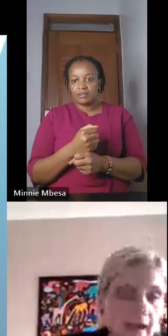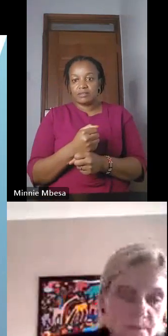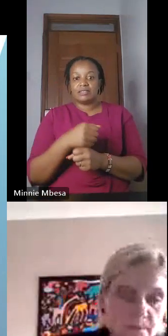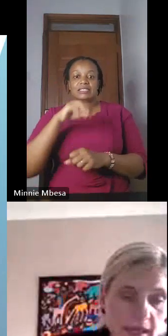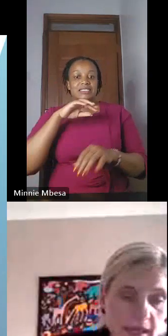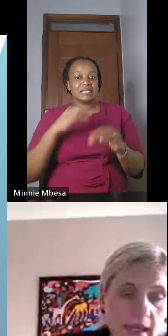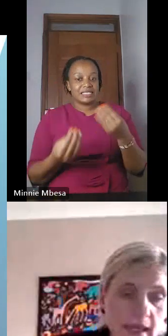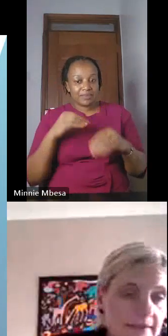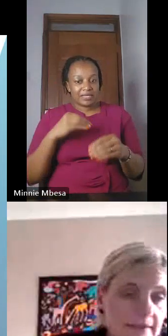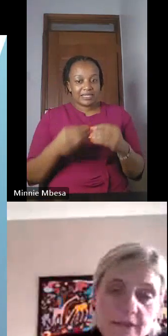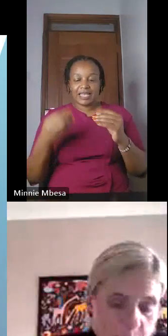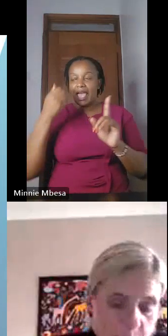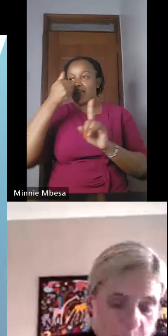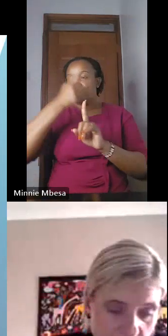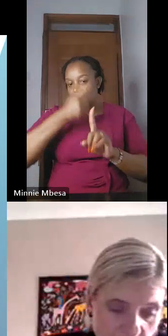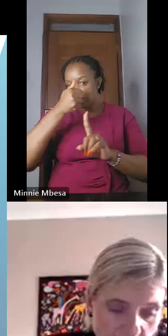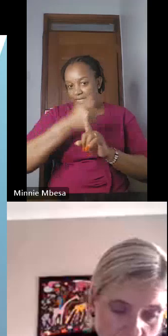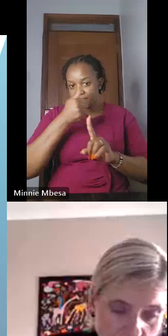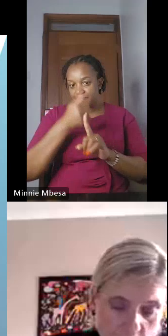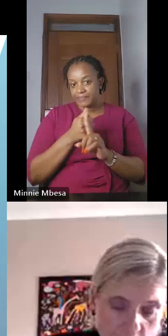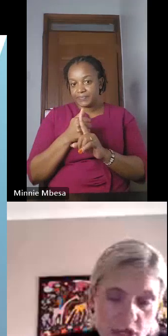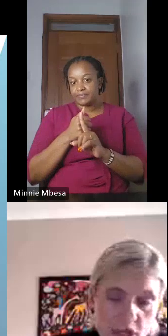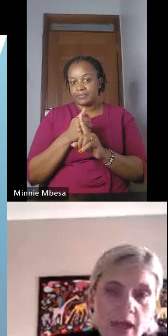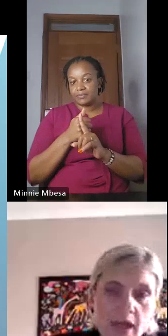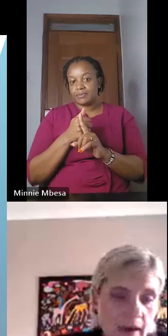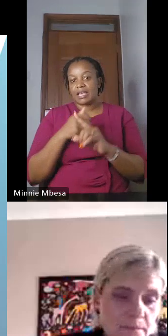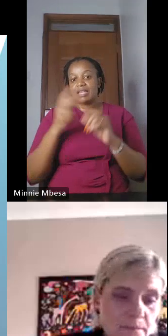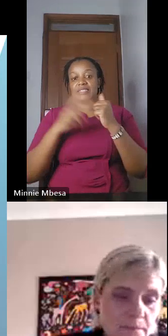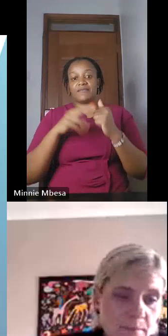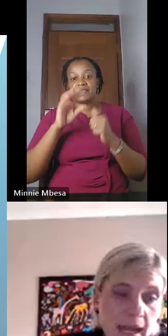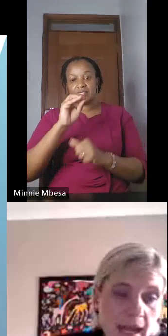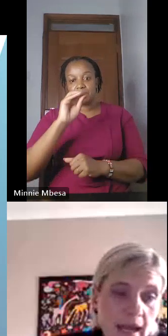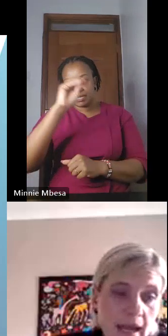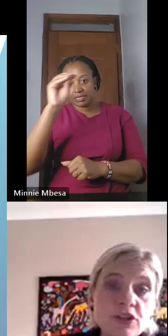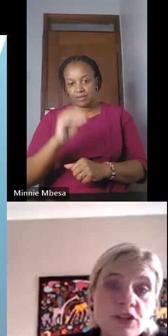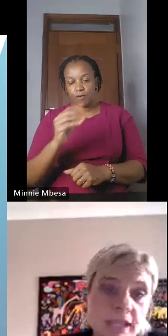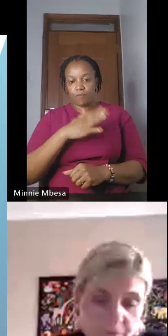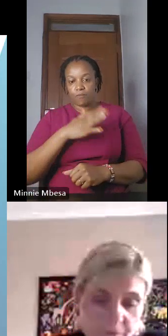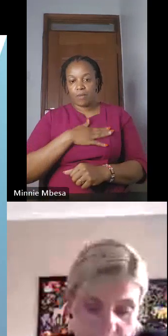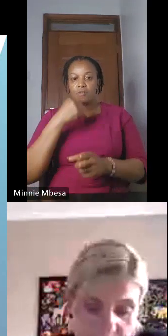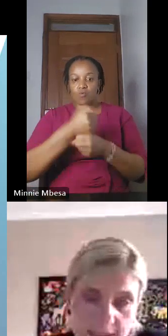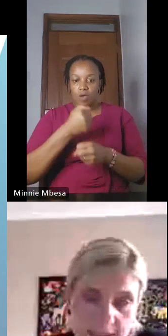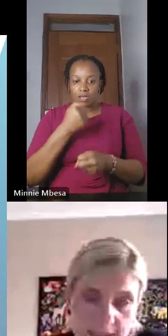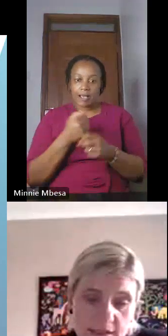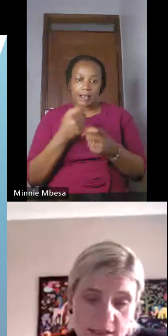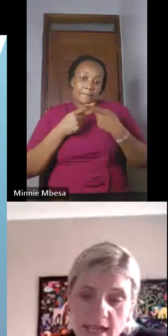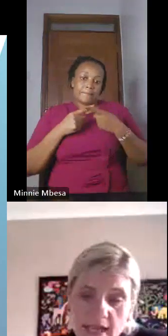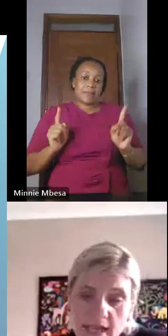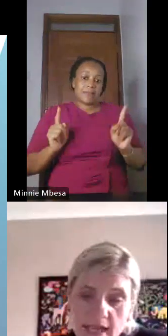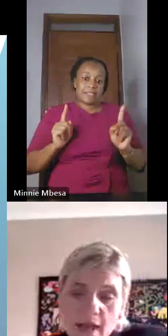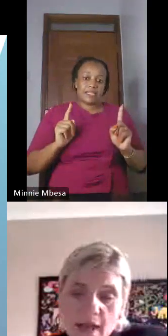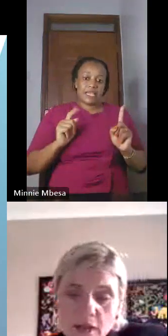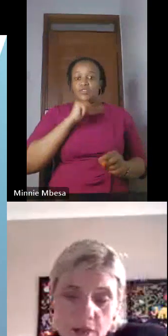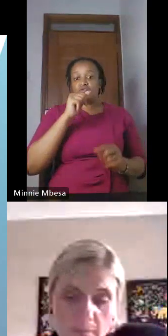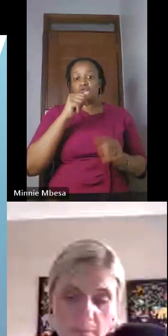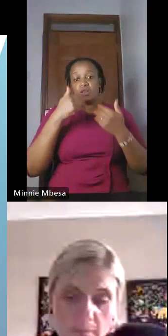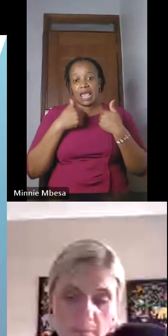advocacy as 70% of my work, but I don't have the technical skills.